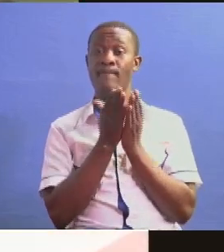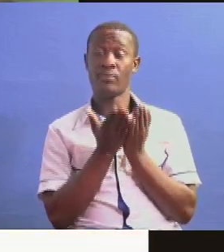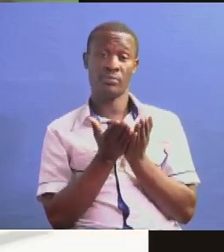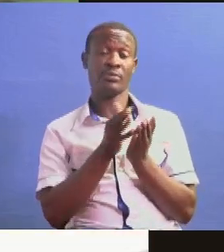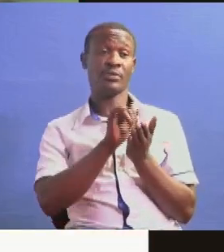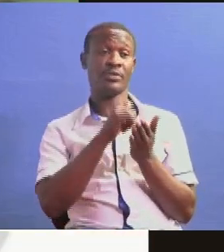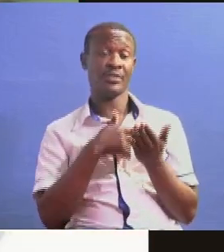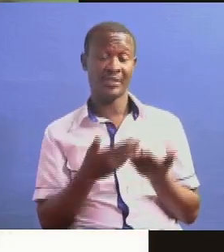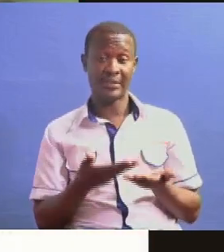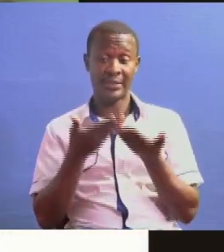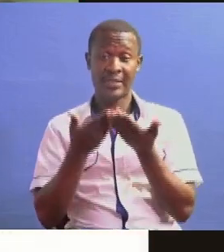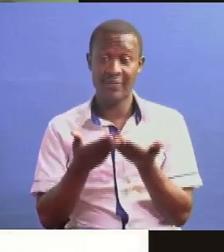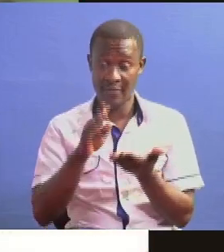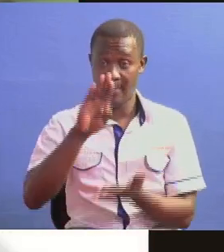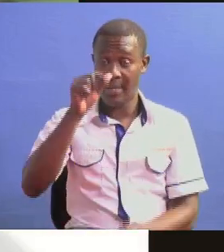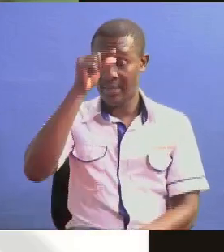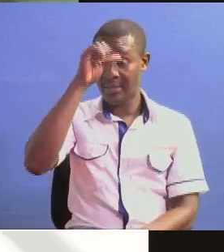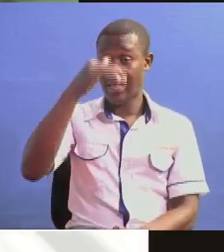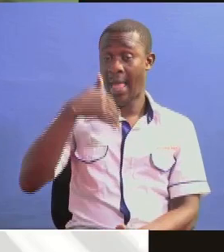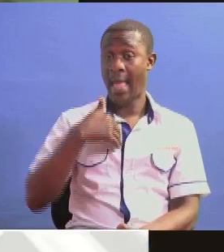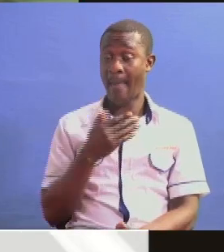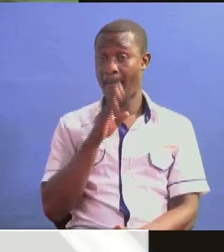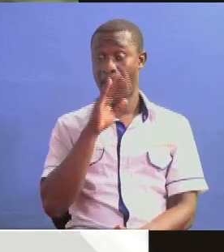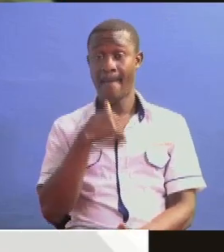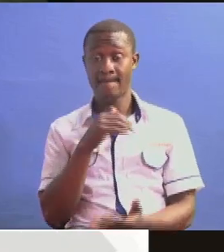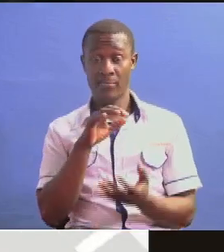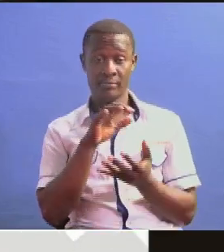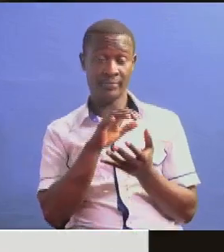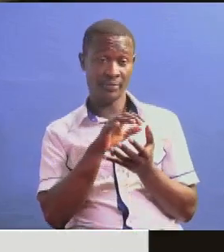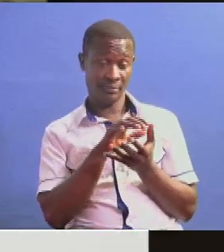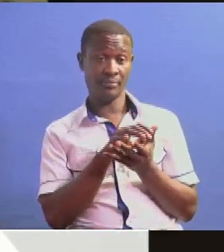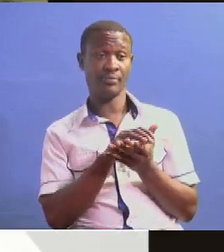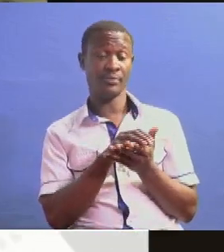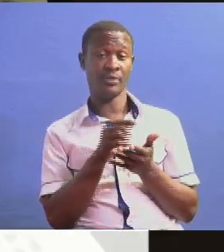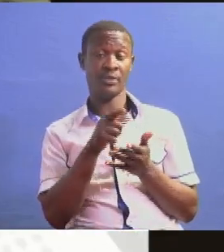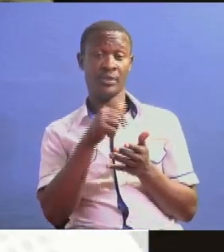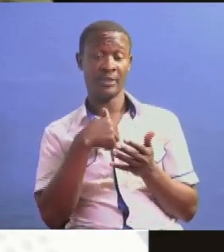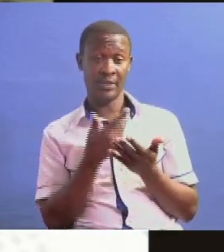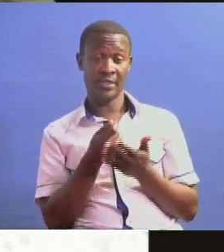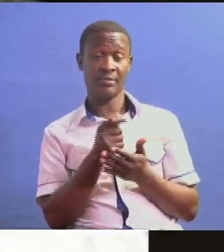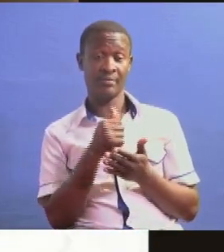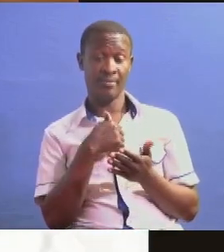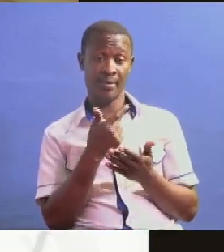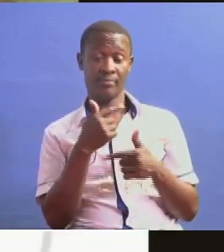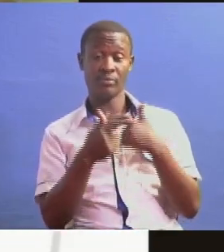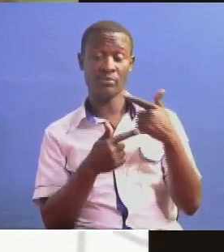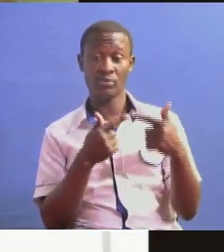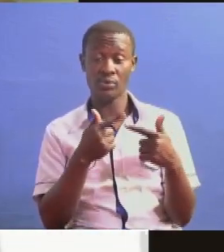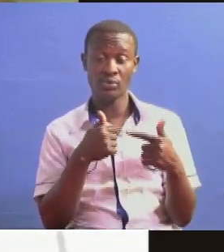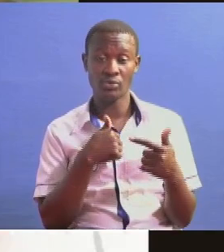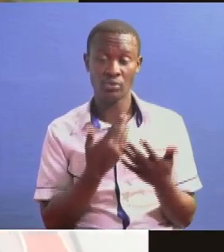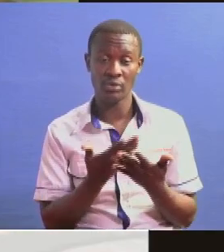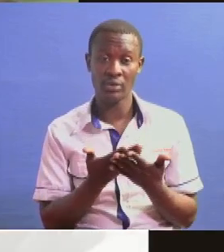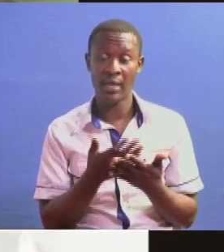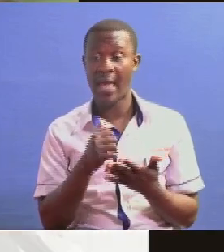be provided to the schools by the government has been reduced drastically, and therefore this money could go into